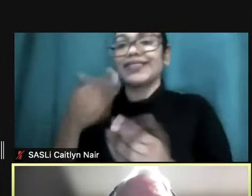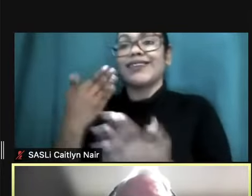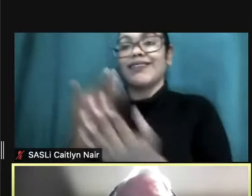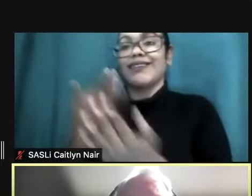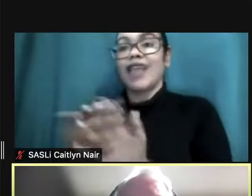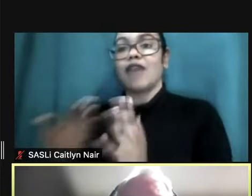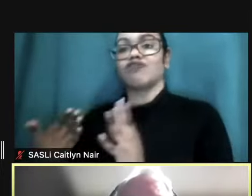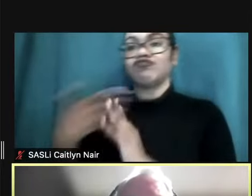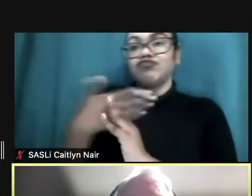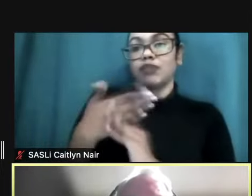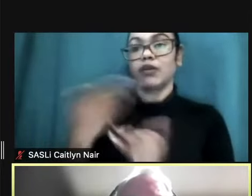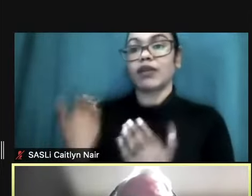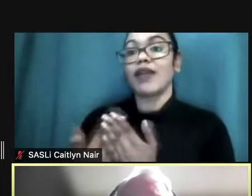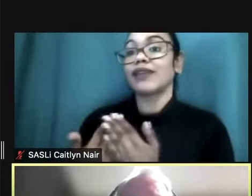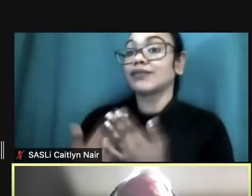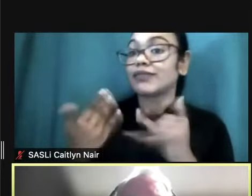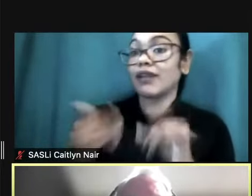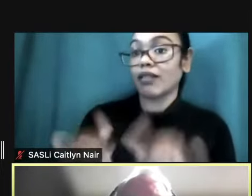Tulio.